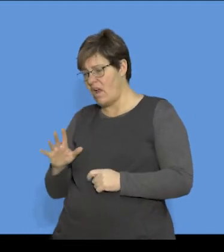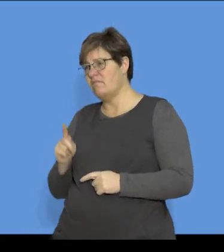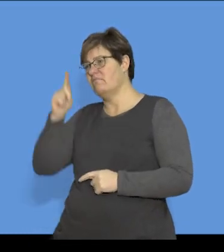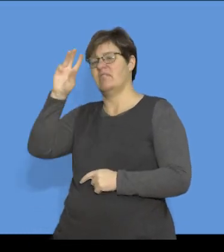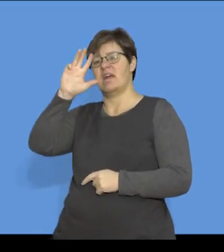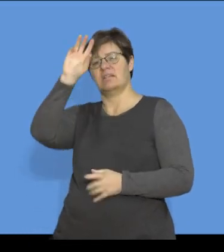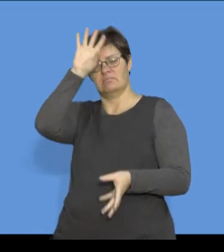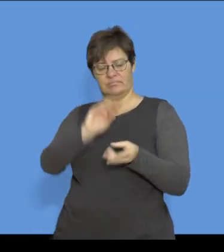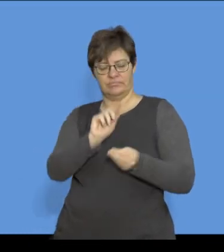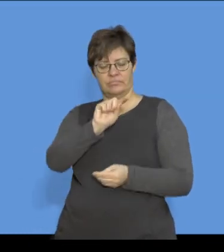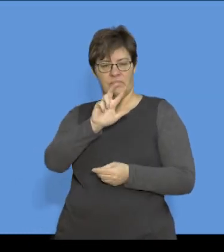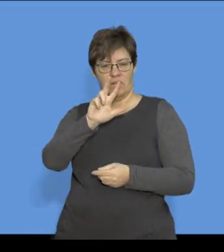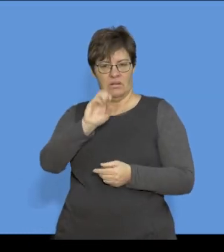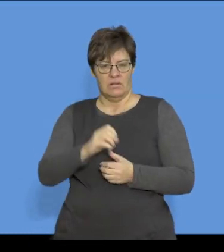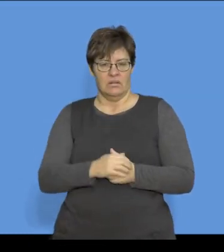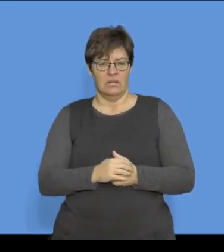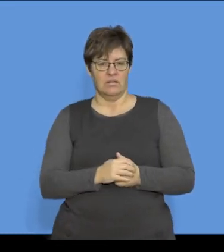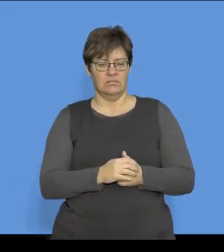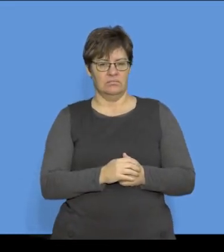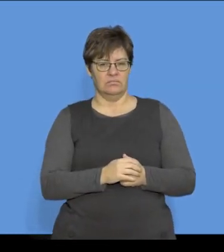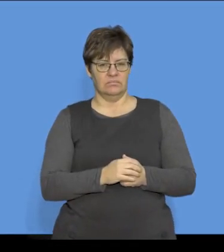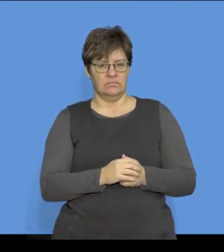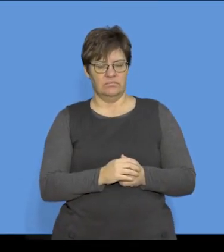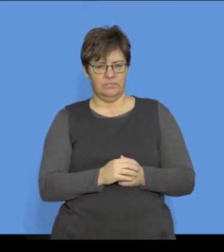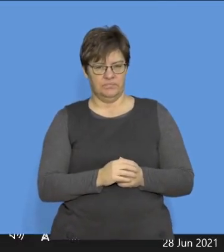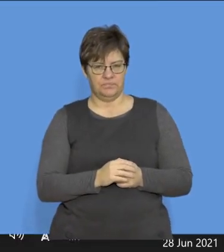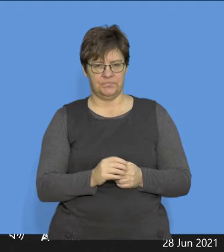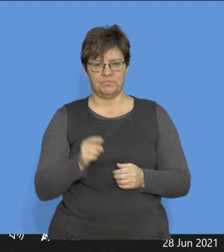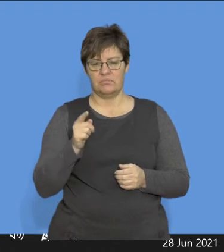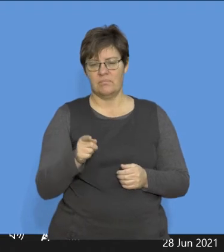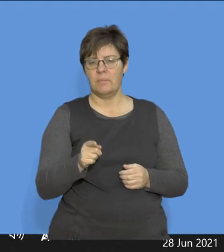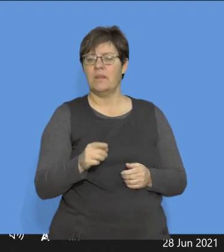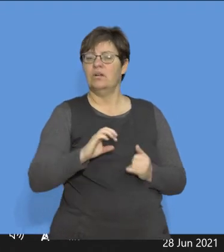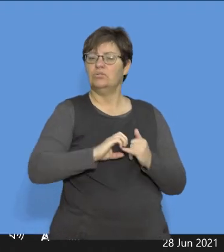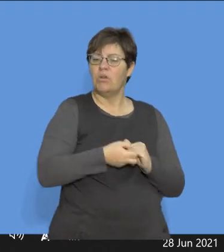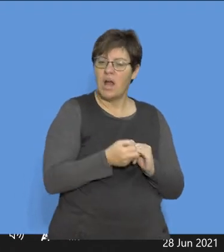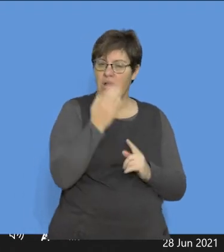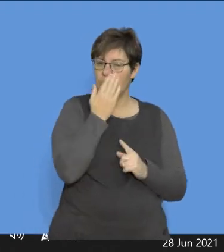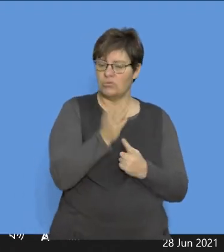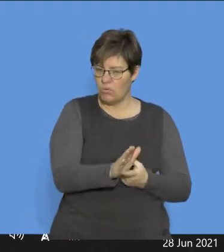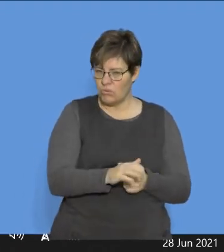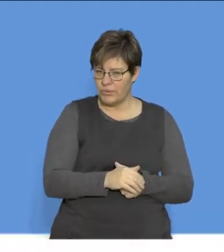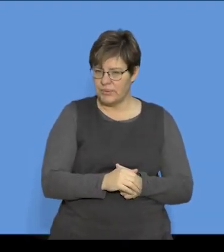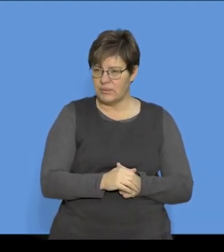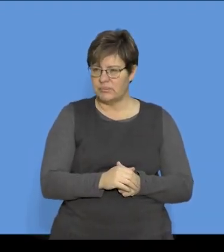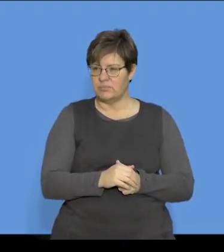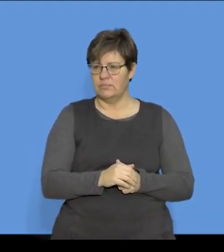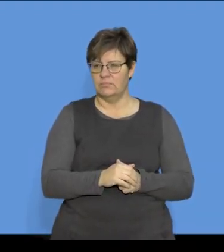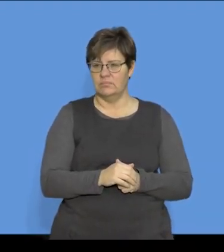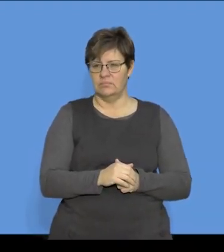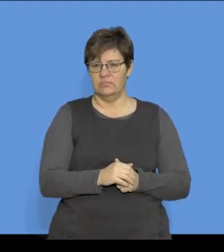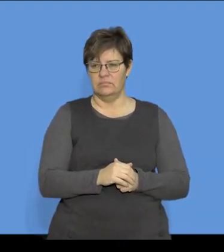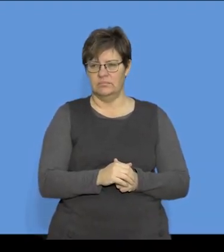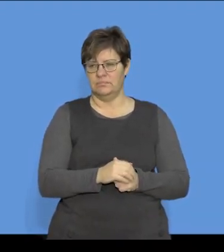But one of the things that we need to look at here that I'm going to try and show you as well is this is